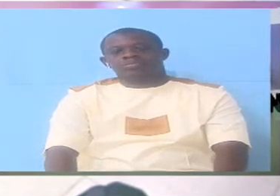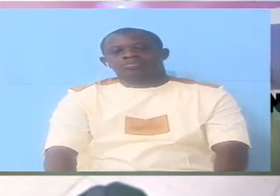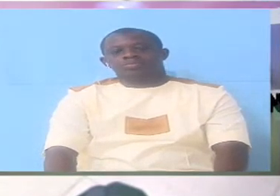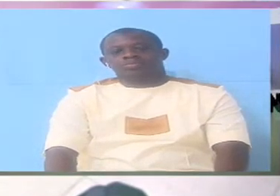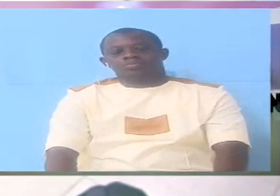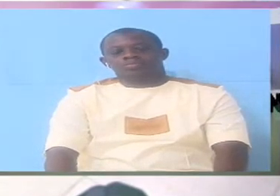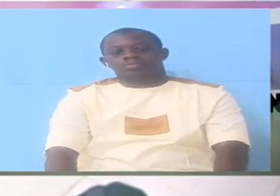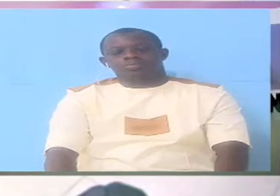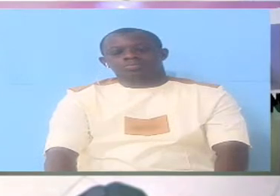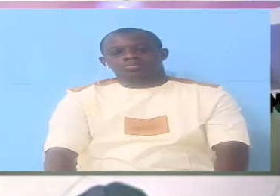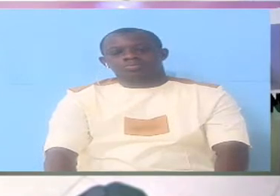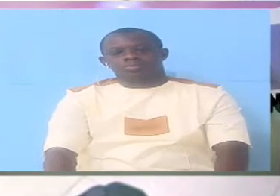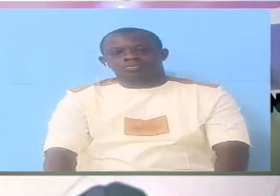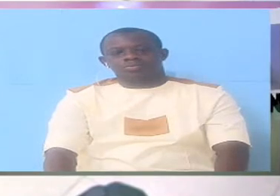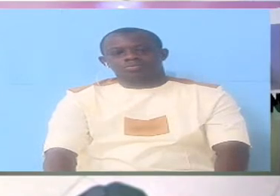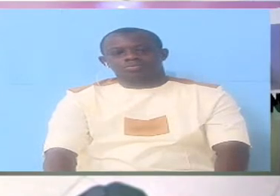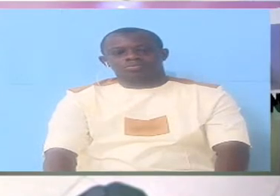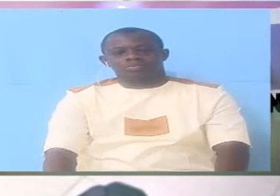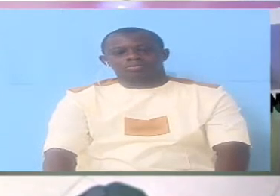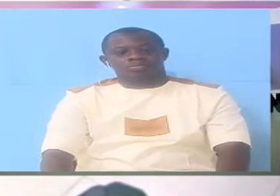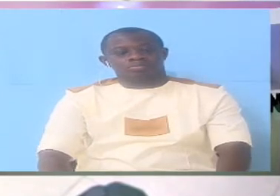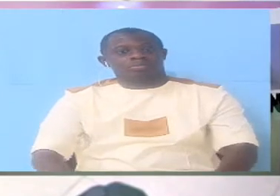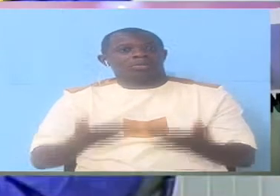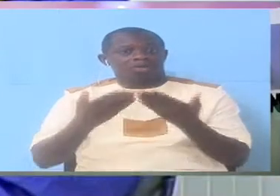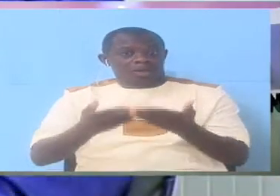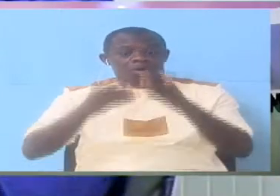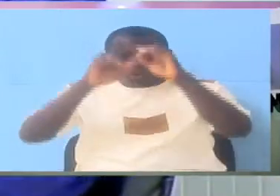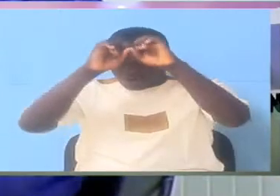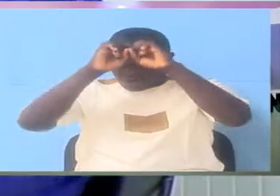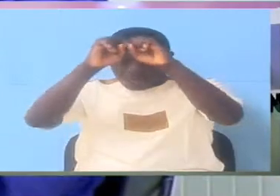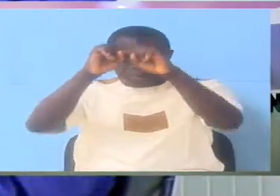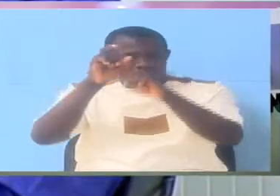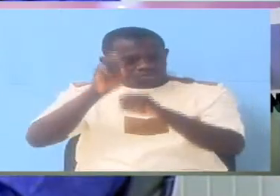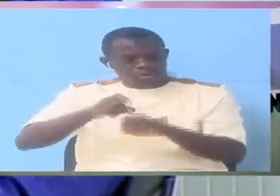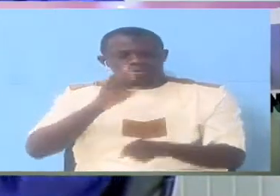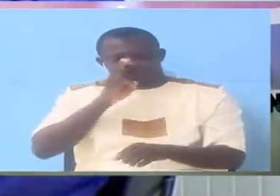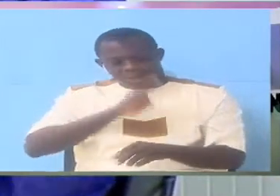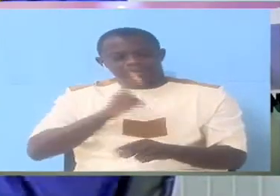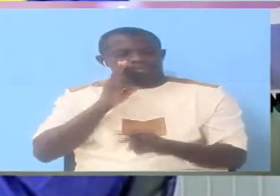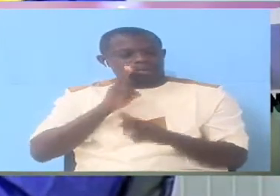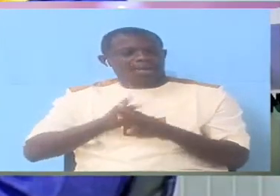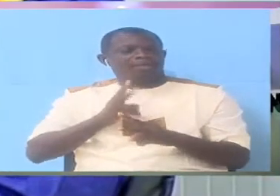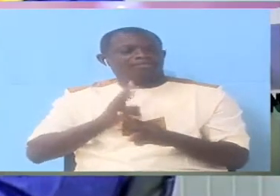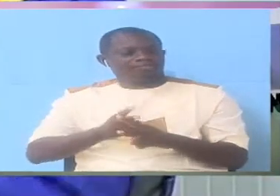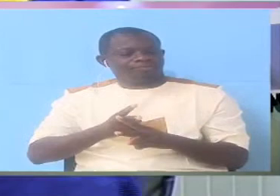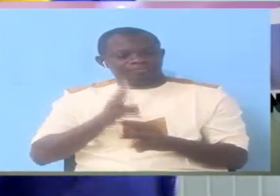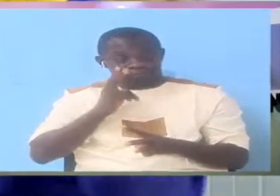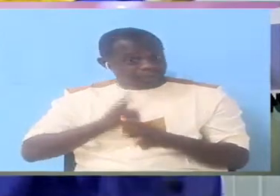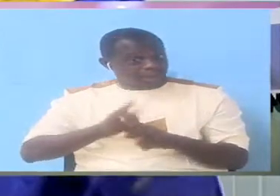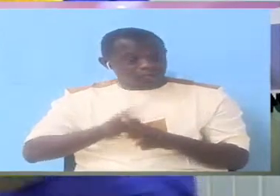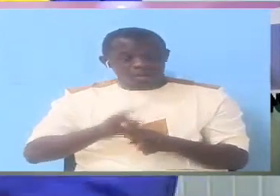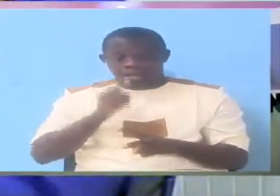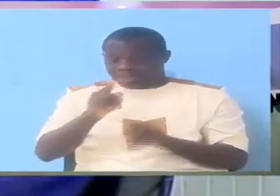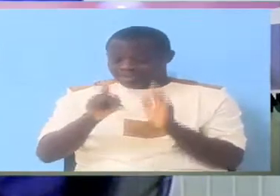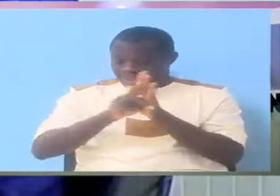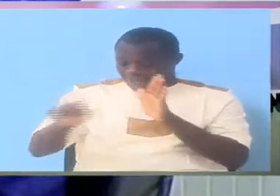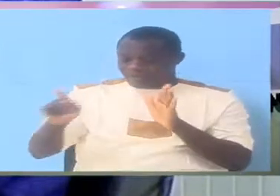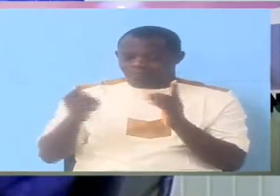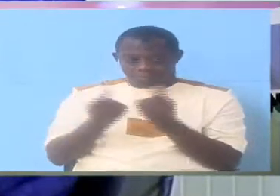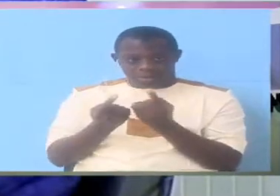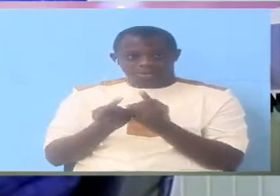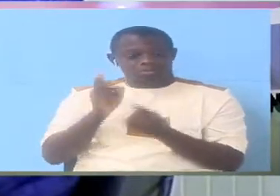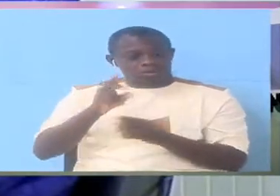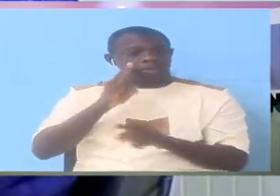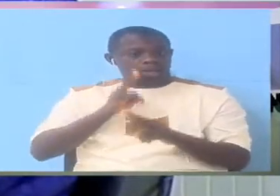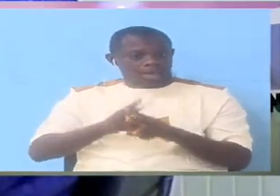in employment before. So masakunda nyanta hakilo tula wasifa to ka wasifa avoid because hali science thing ninda ko esa fa like ngado ko